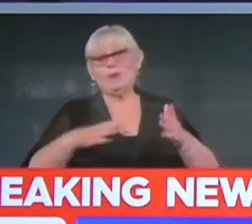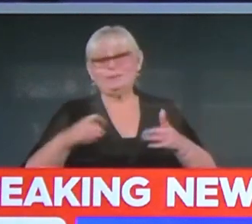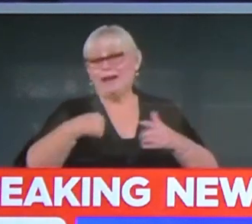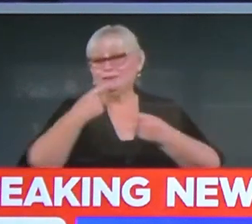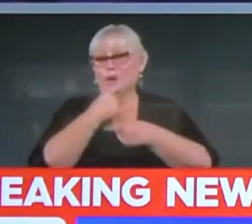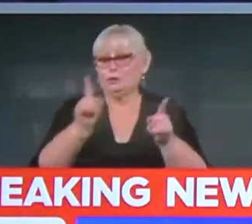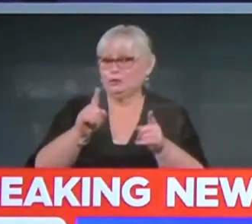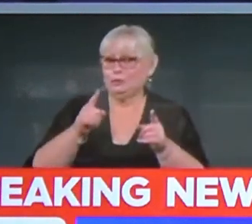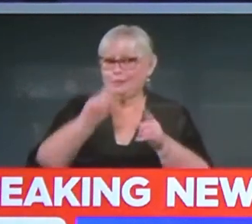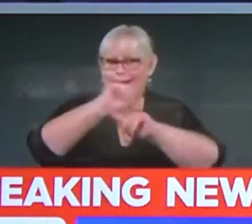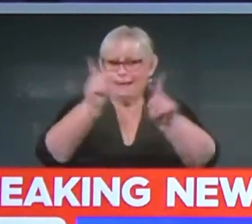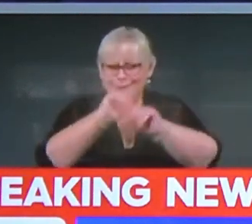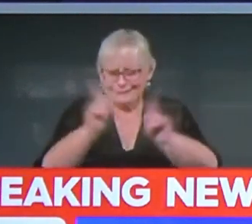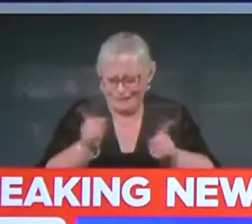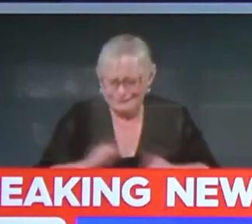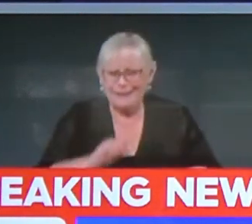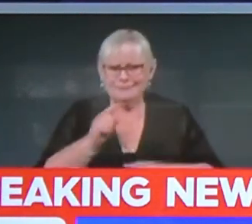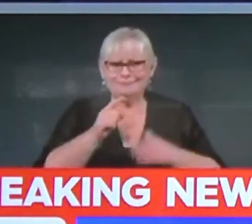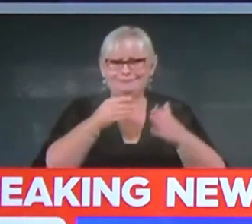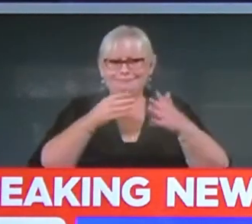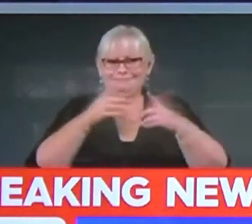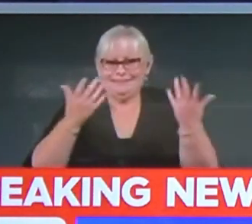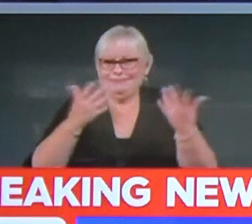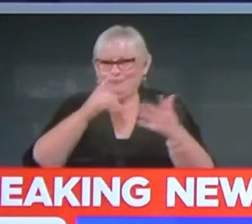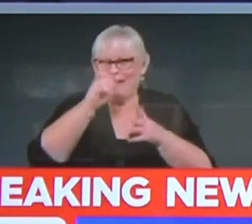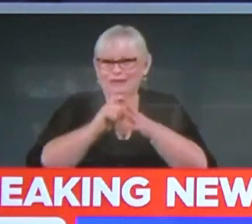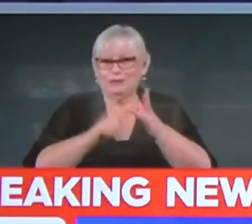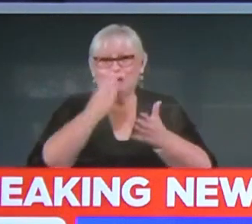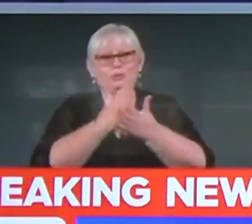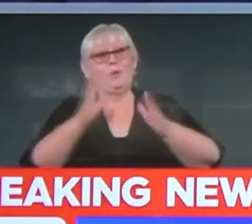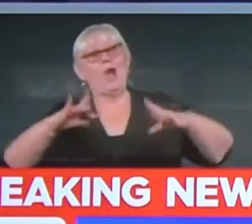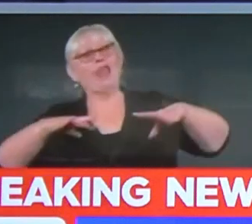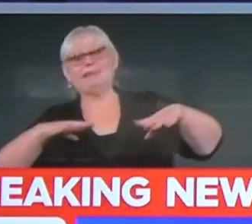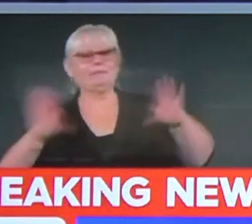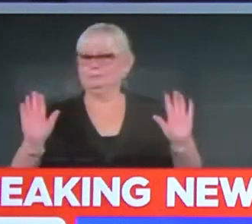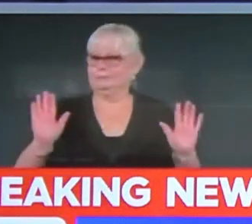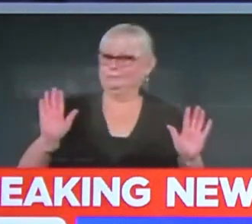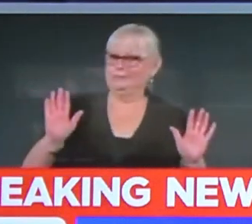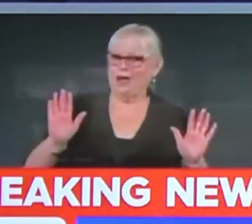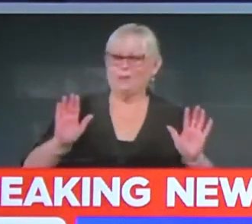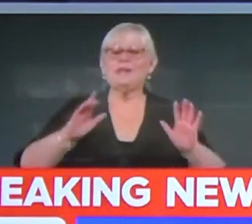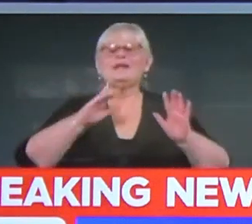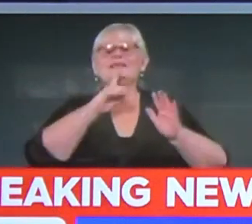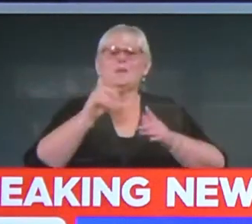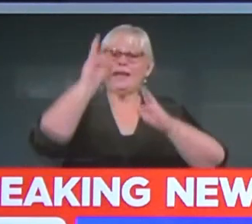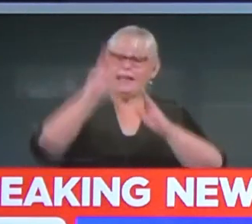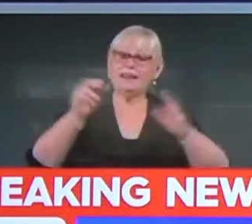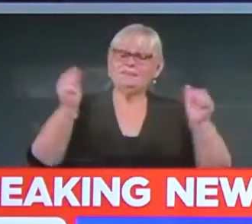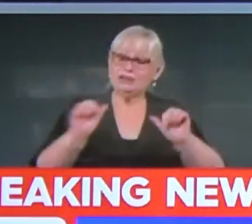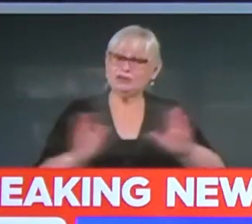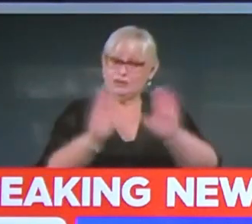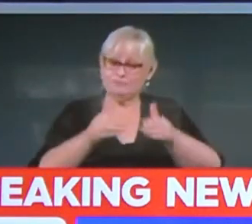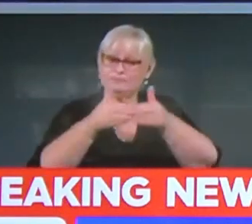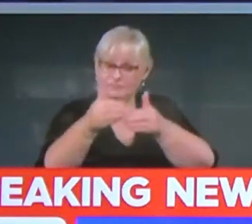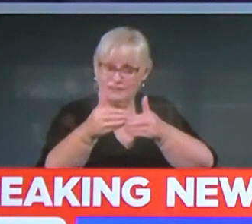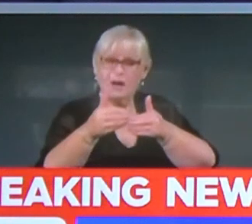just outlined to you. They will reconvene after the term break, and there will be a mixture of both distance learning